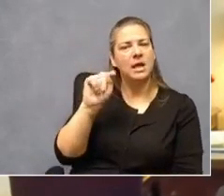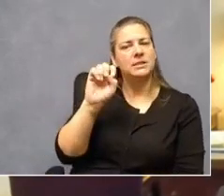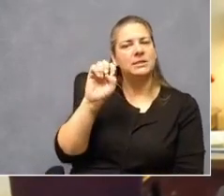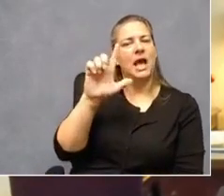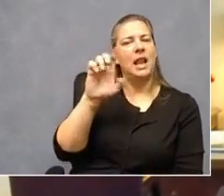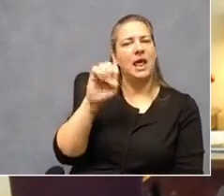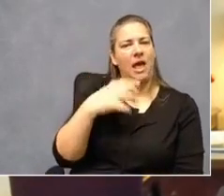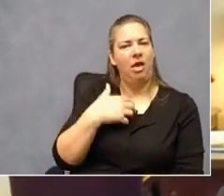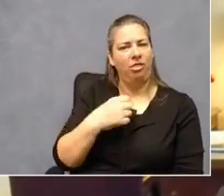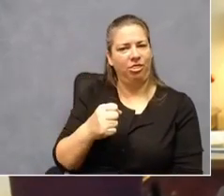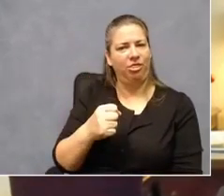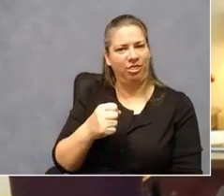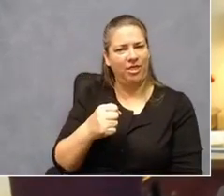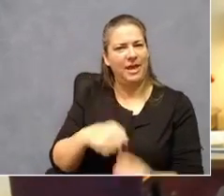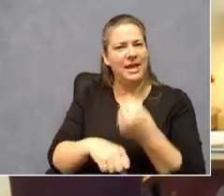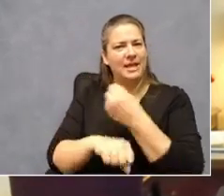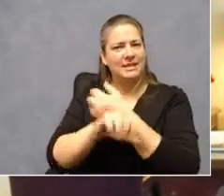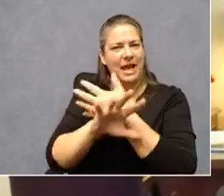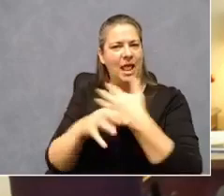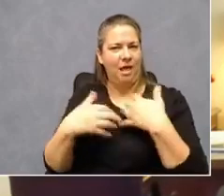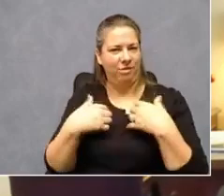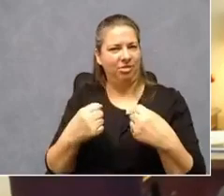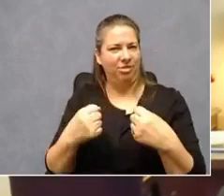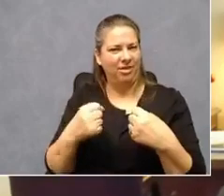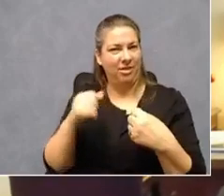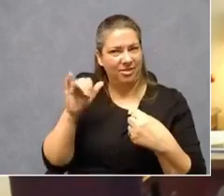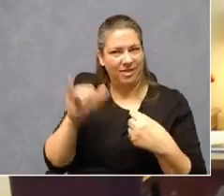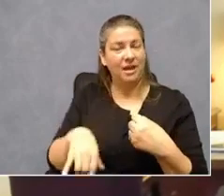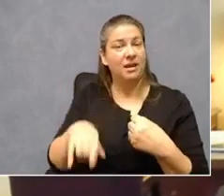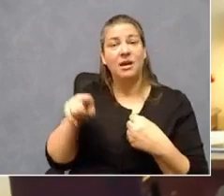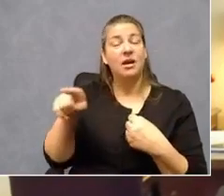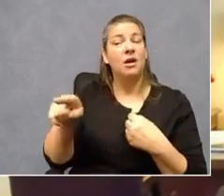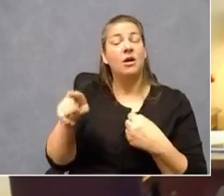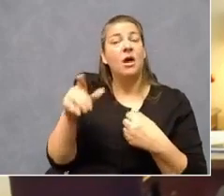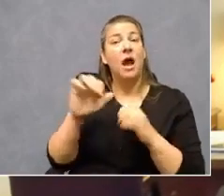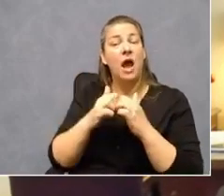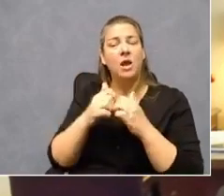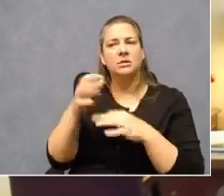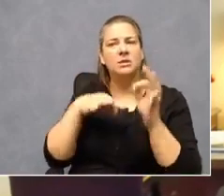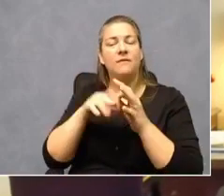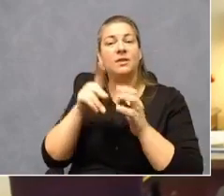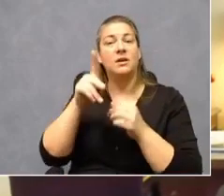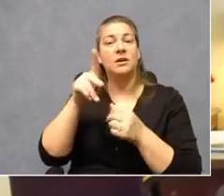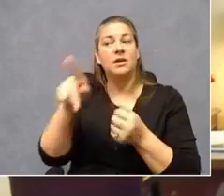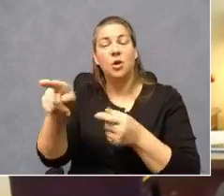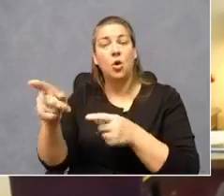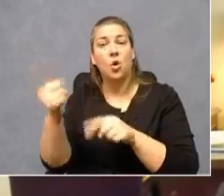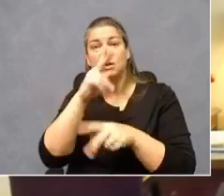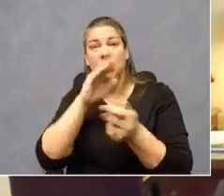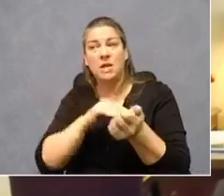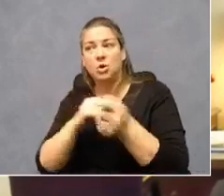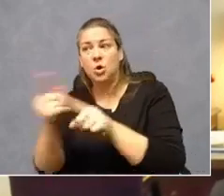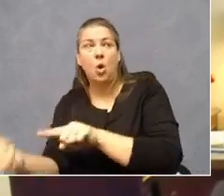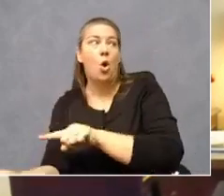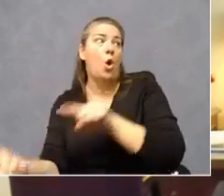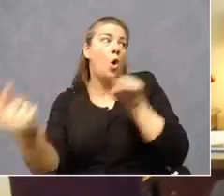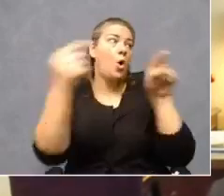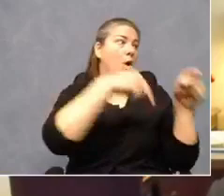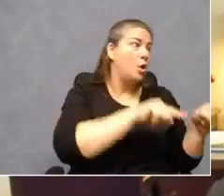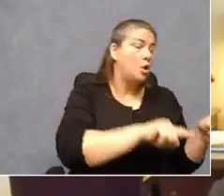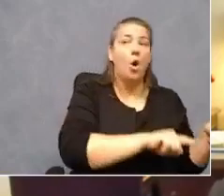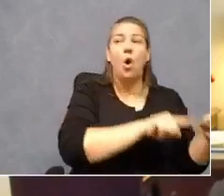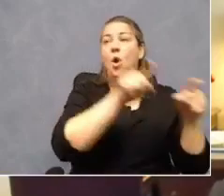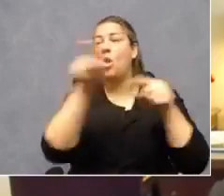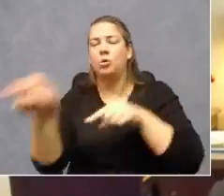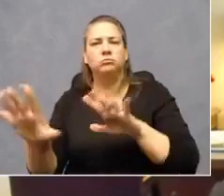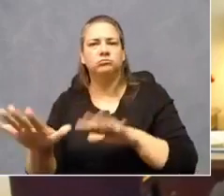to provide healthcare virtually. And that was a tremendous expansion. We also then used what is called